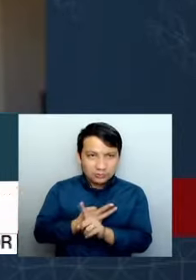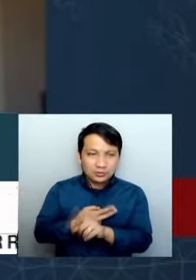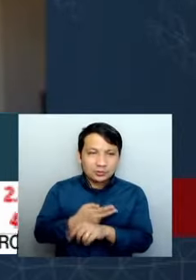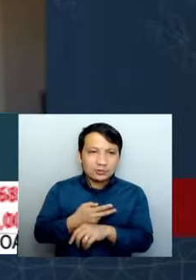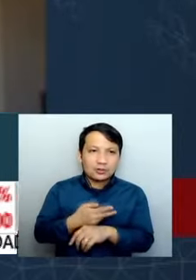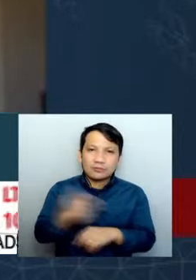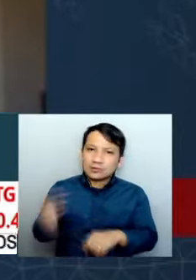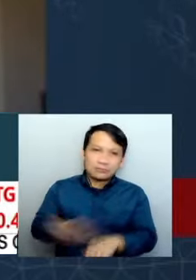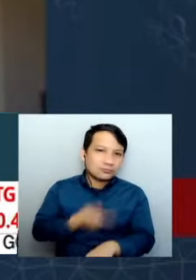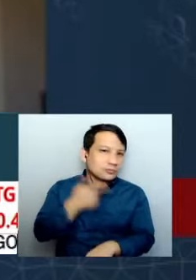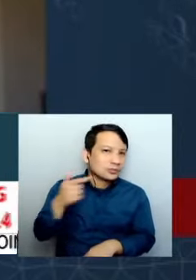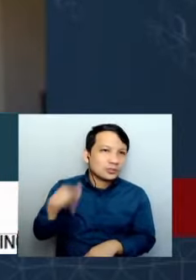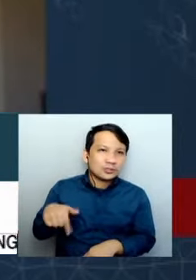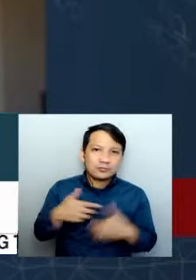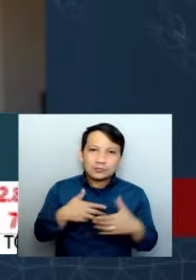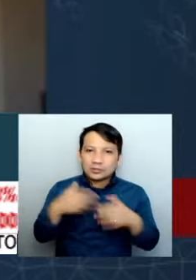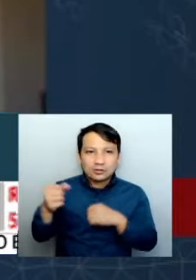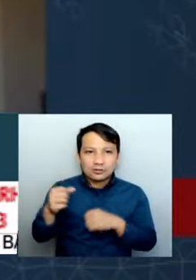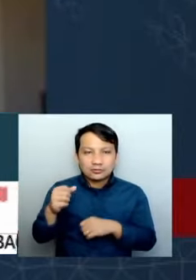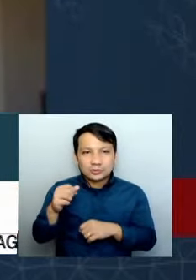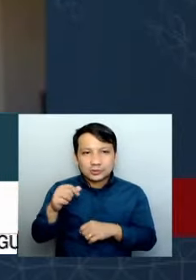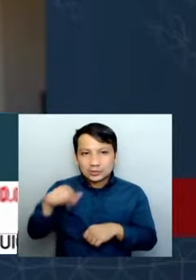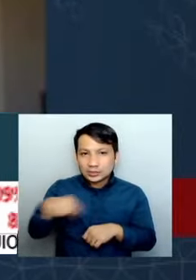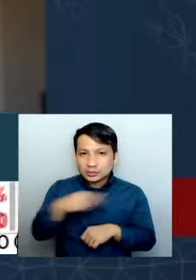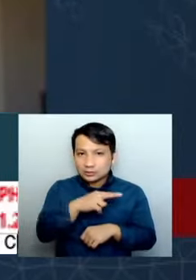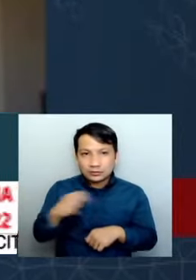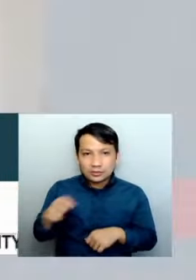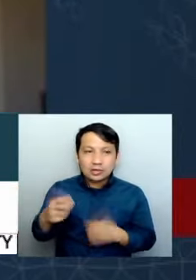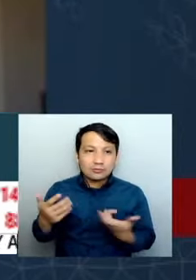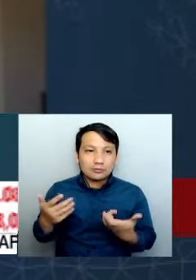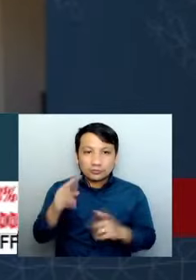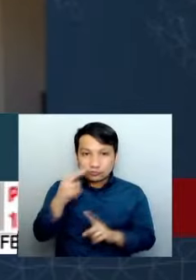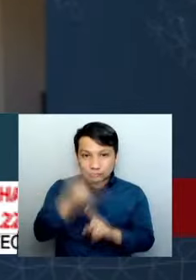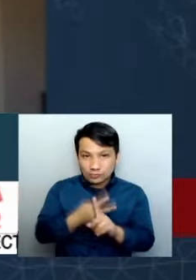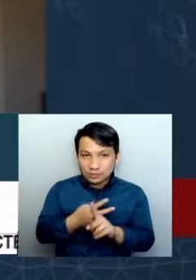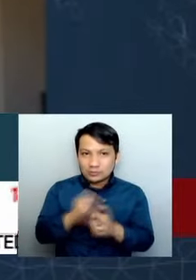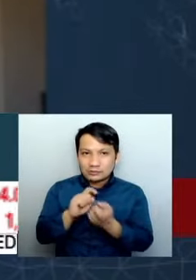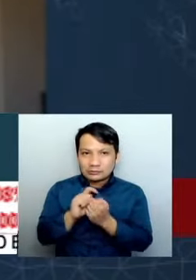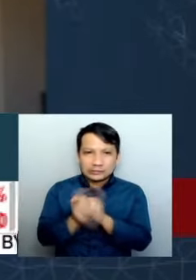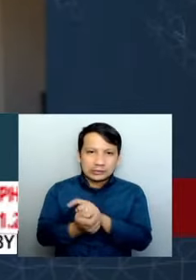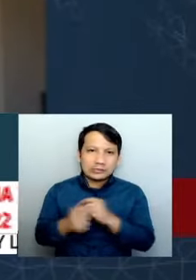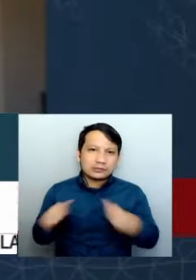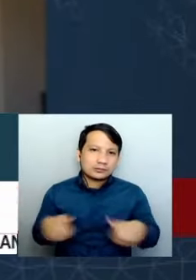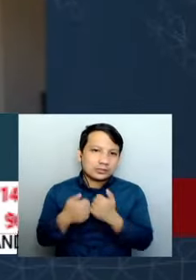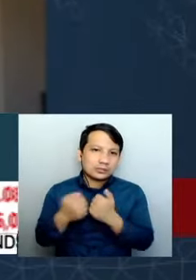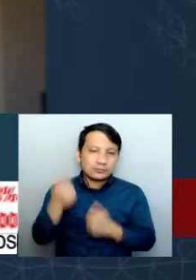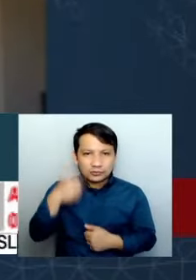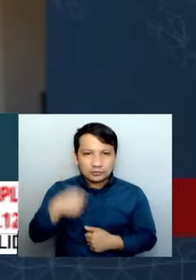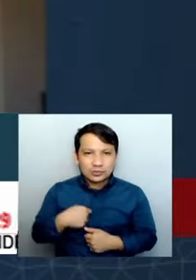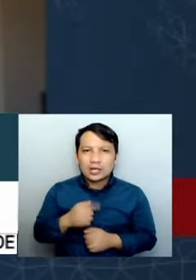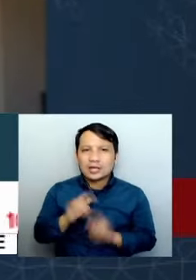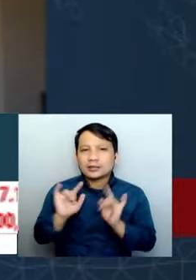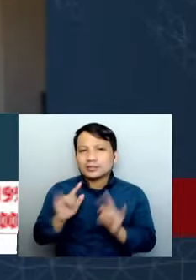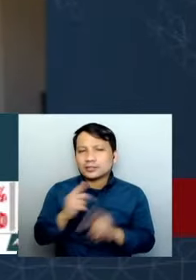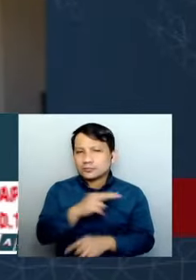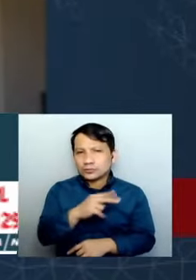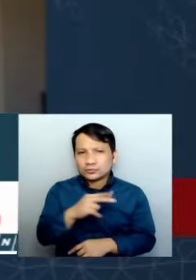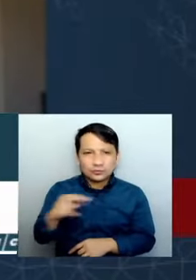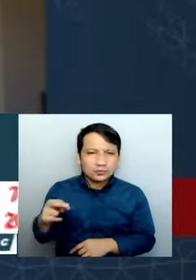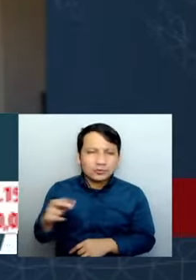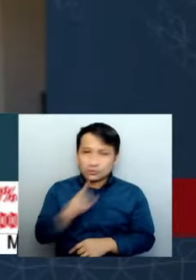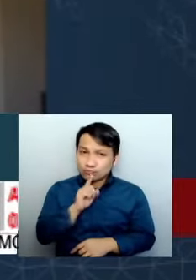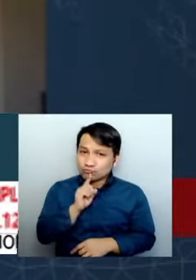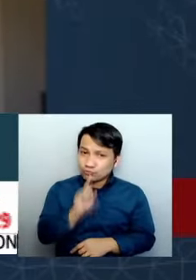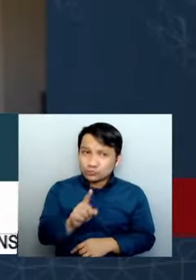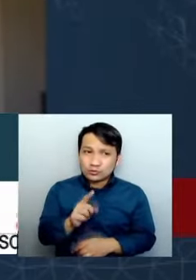longest I'd been out of the pool. So that was just definitely an adjustment. It was challenging because, you know, I love swimming and I loved what I was doing. I came off of